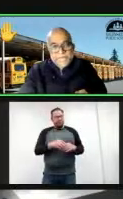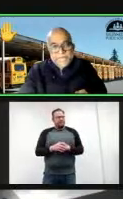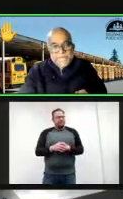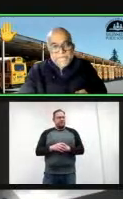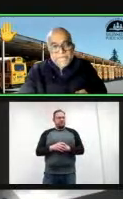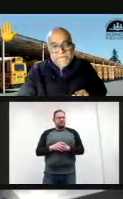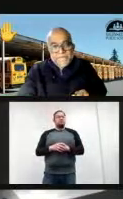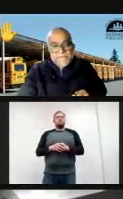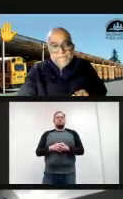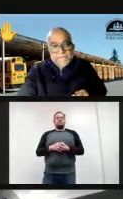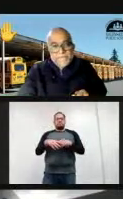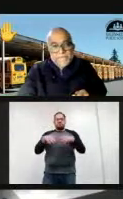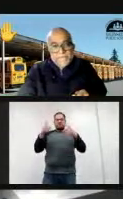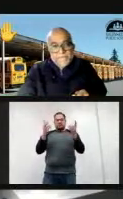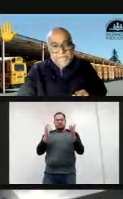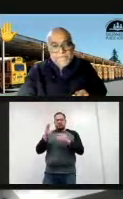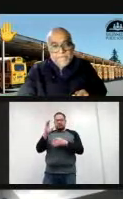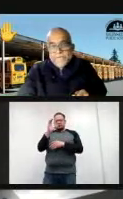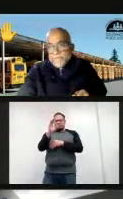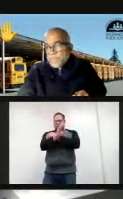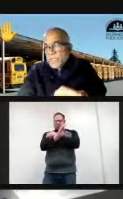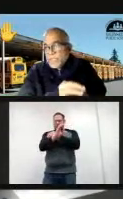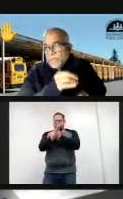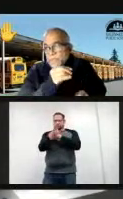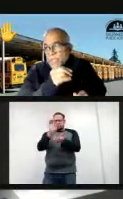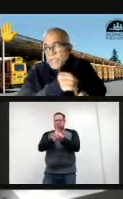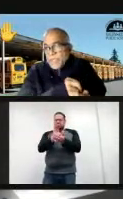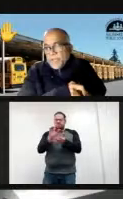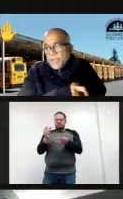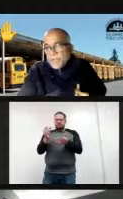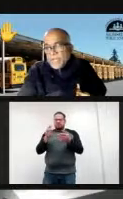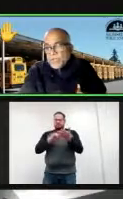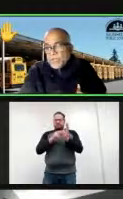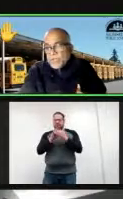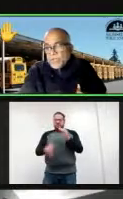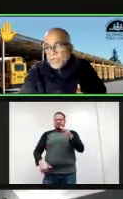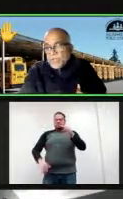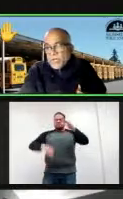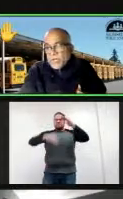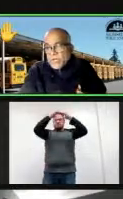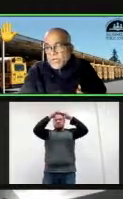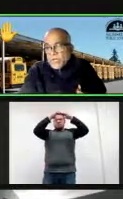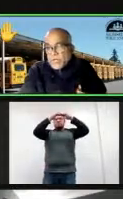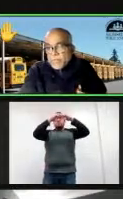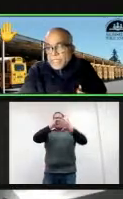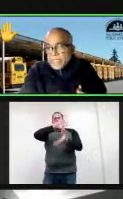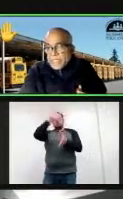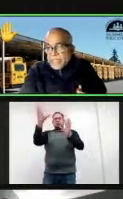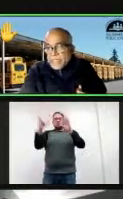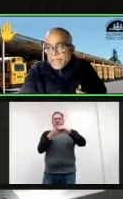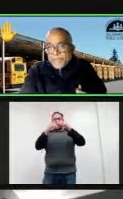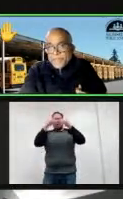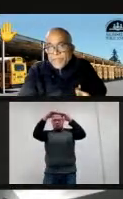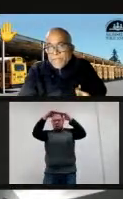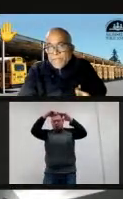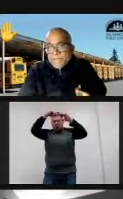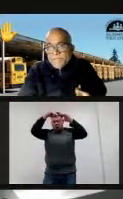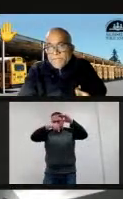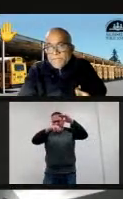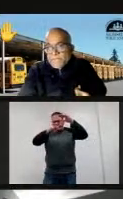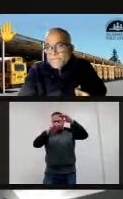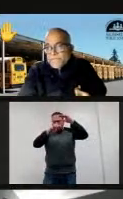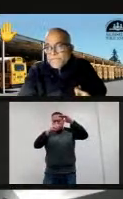So, Director Chandragiri, do you mean the top of the total comp? Yeah, total compensation. Lower it to 400 or keep